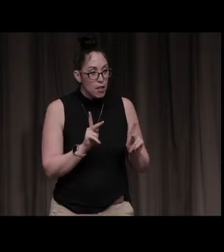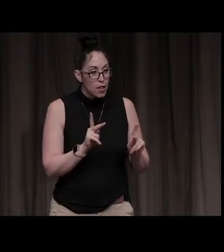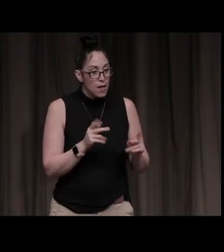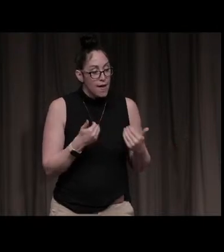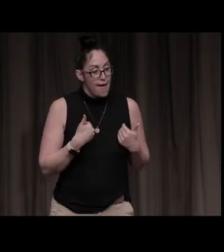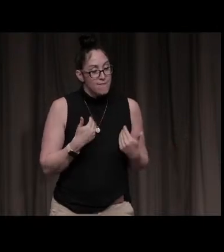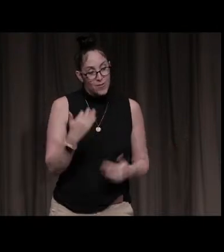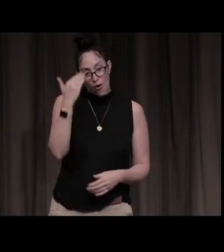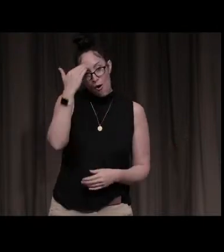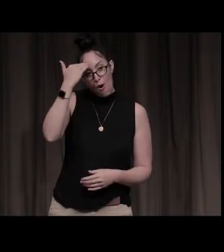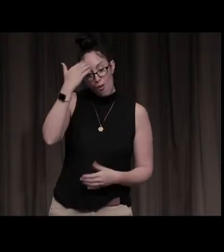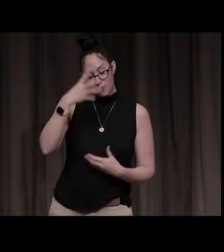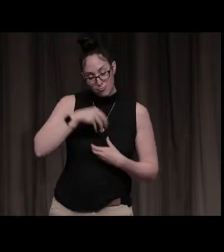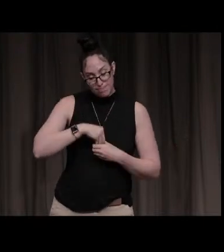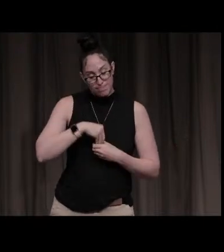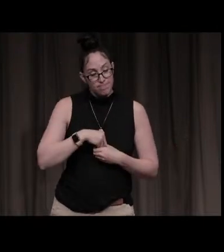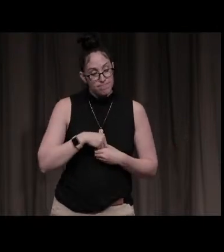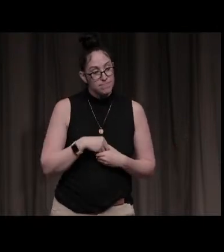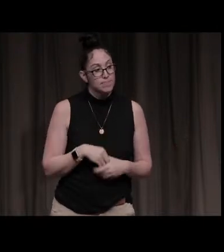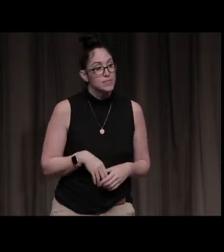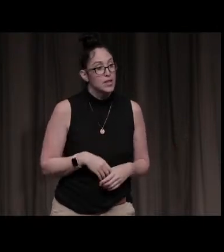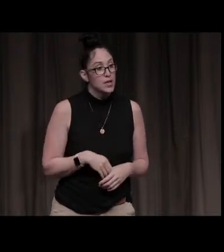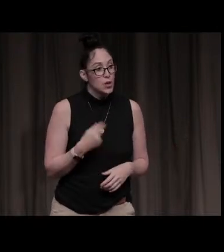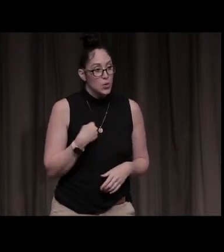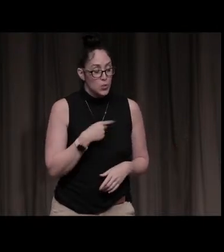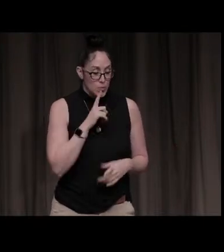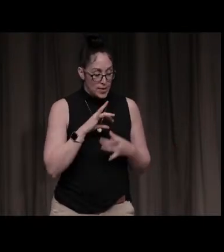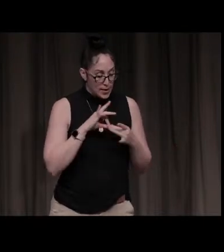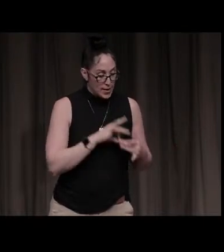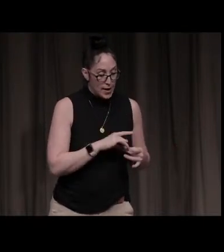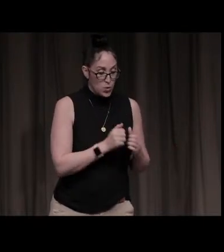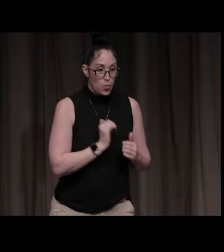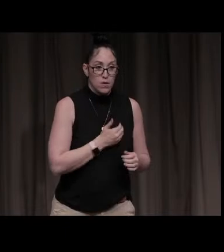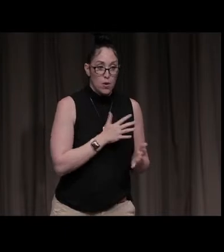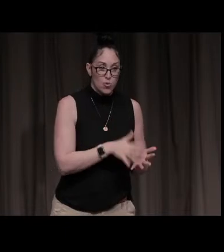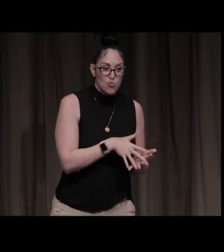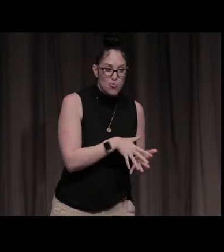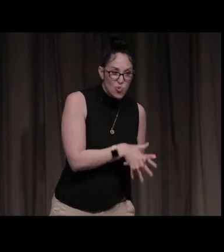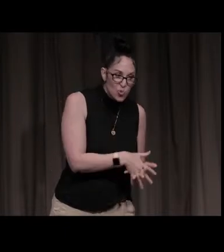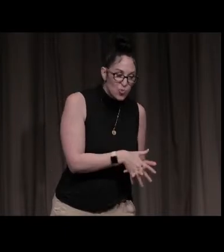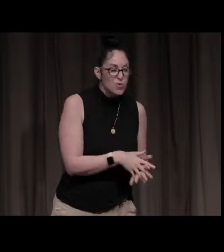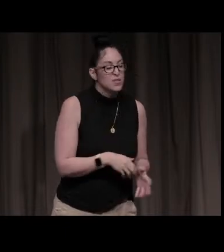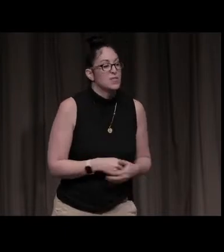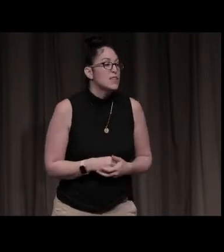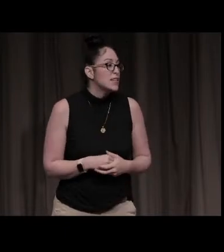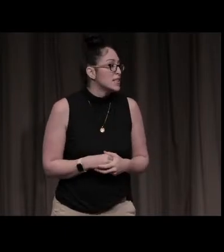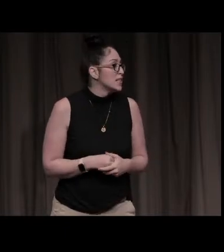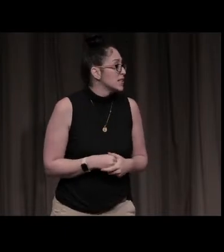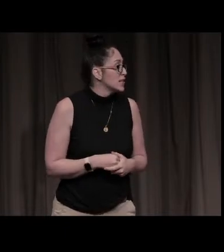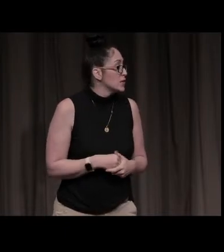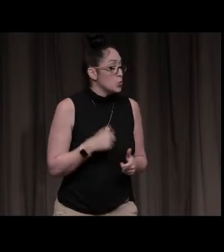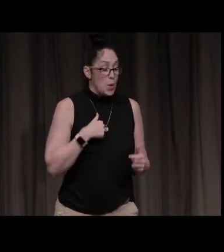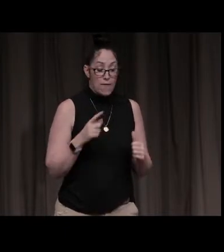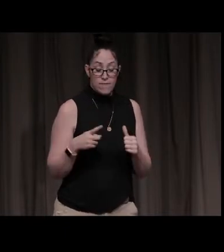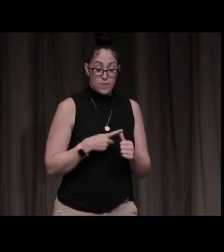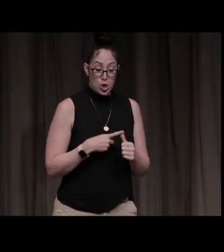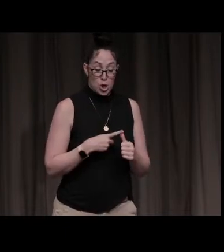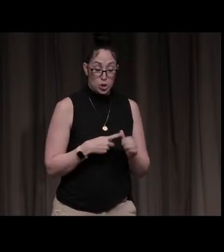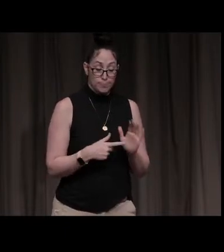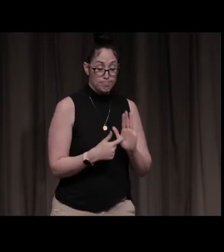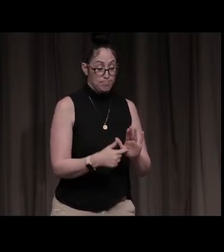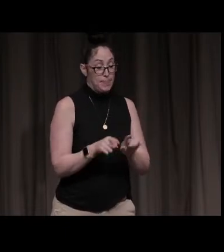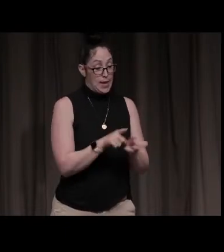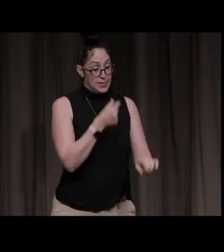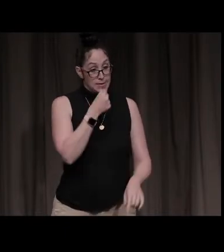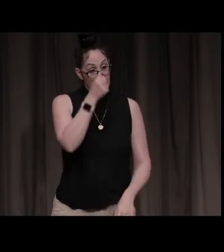about staying connected to our roots. And like that's what it has helped me in my life, because when I first came out as a gay man, I felt